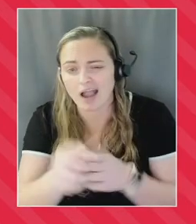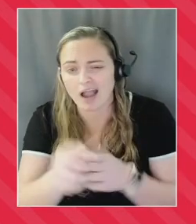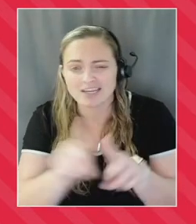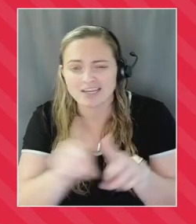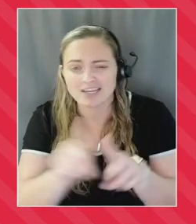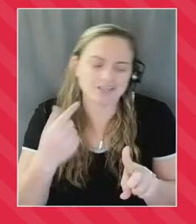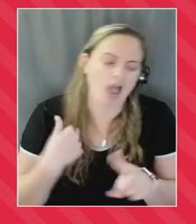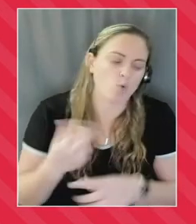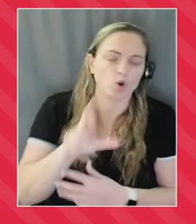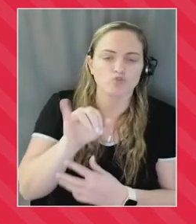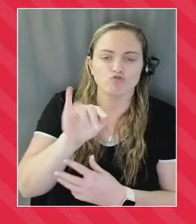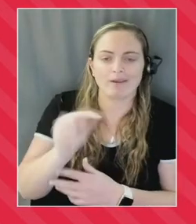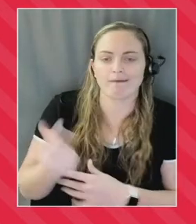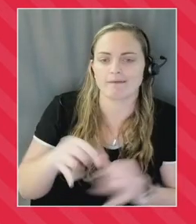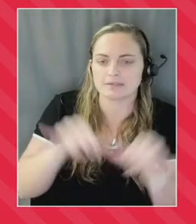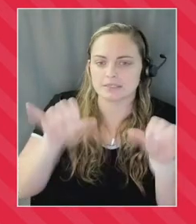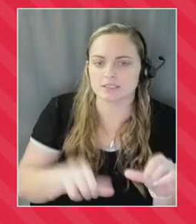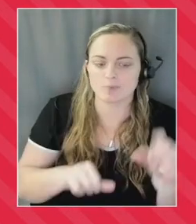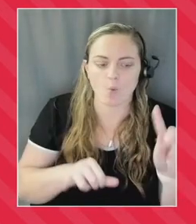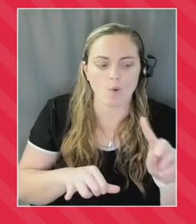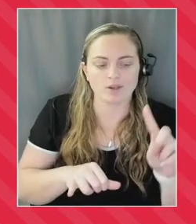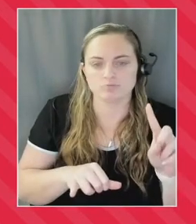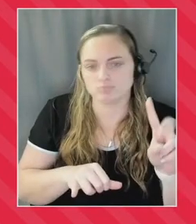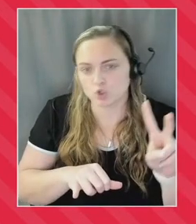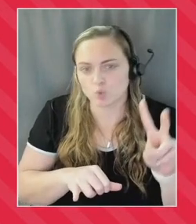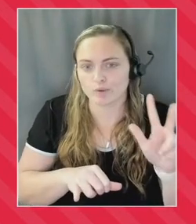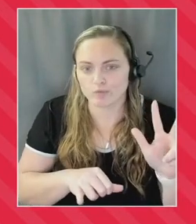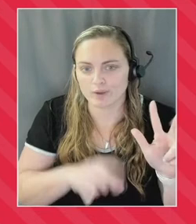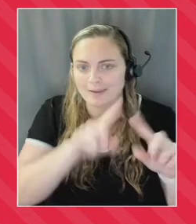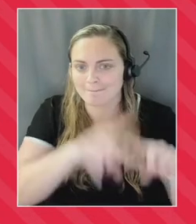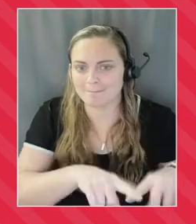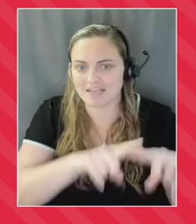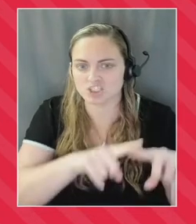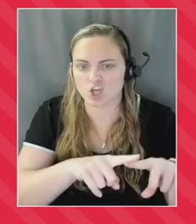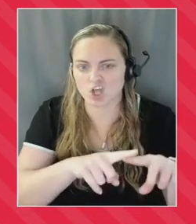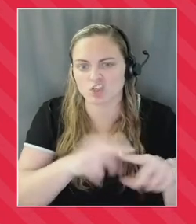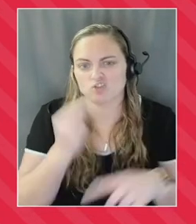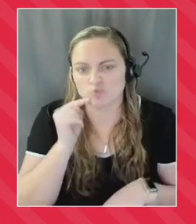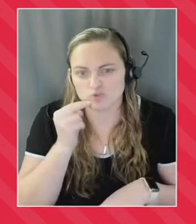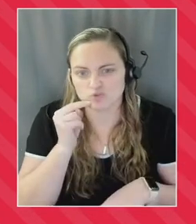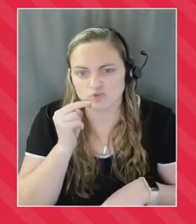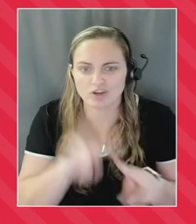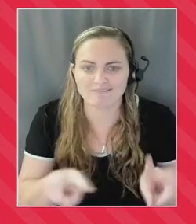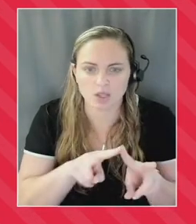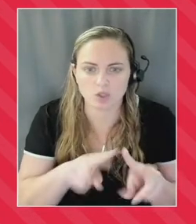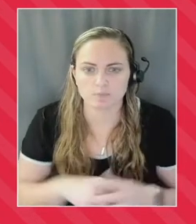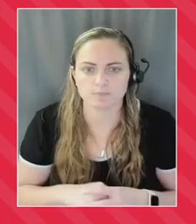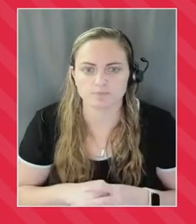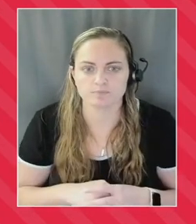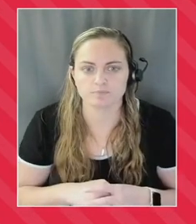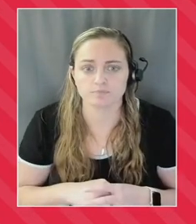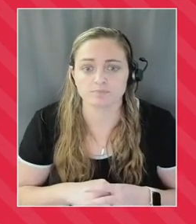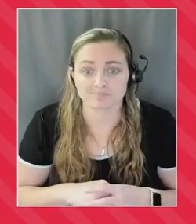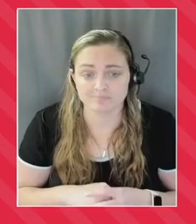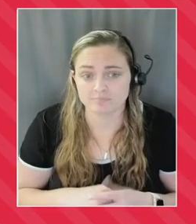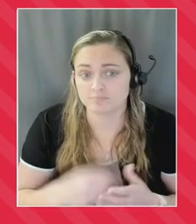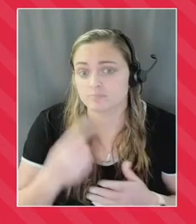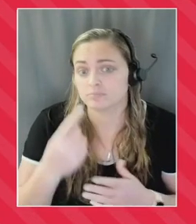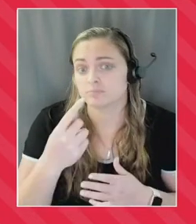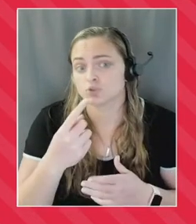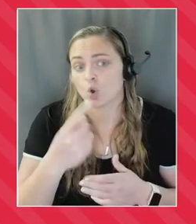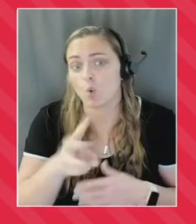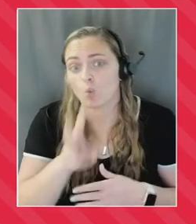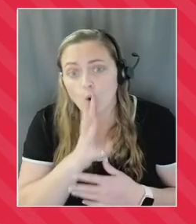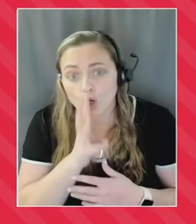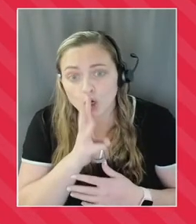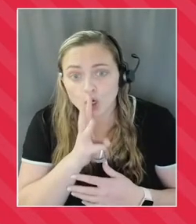are rated with 1, 2, or 3 stars based on their nutritional value. So star-earning beverages now include water, some